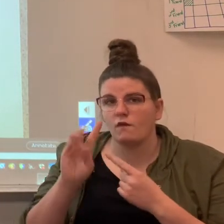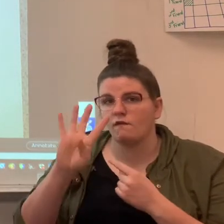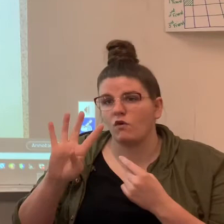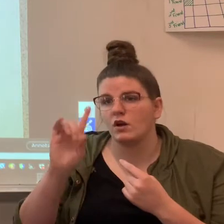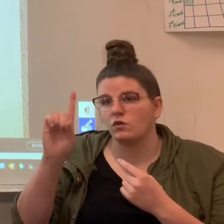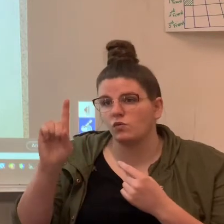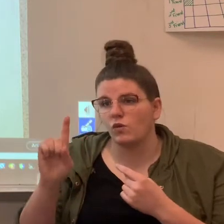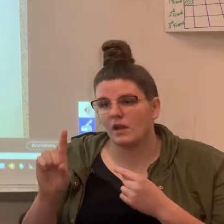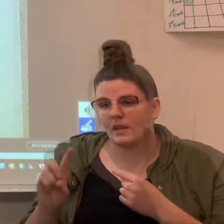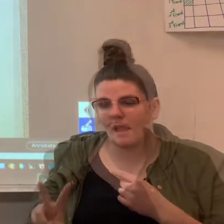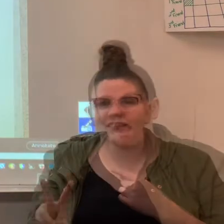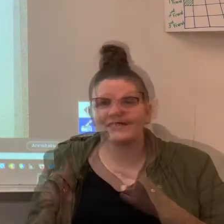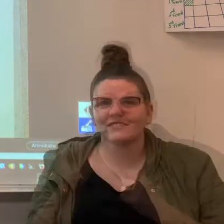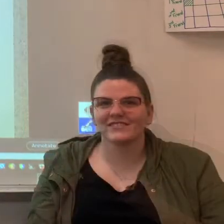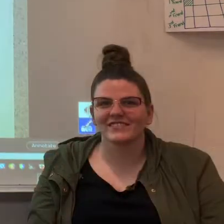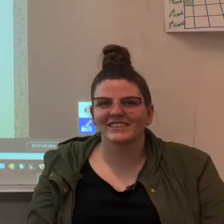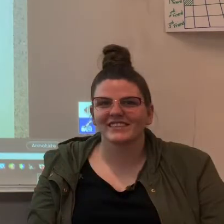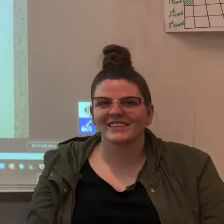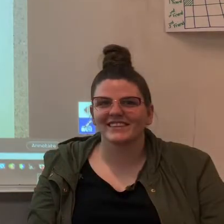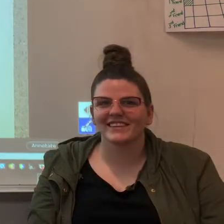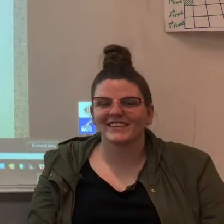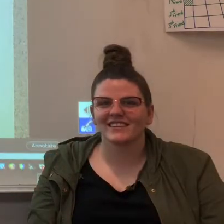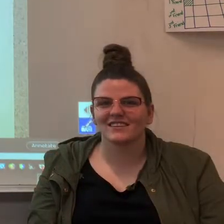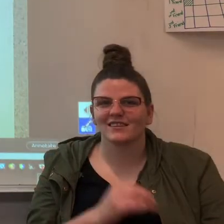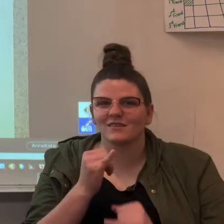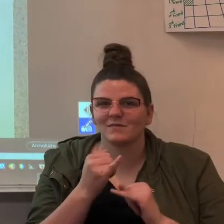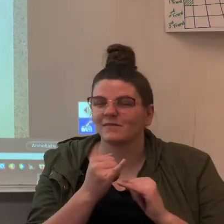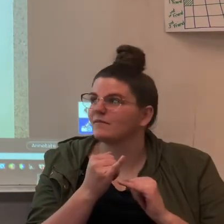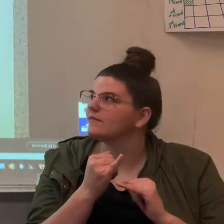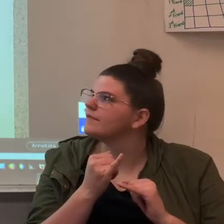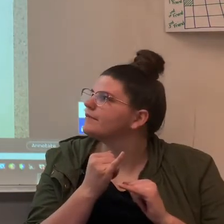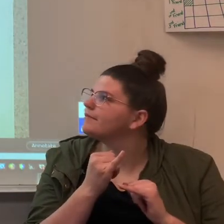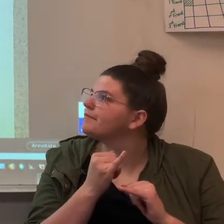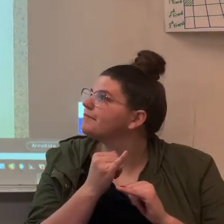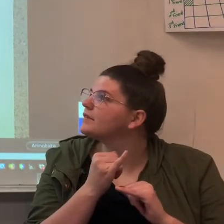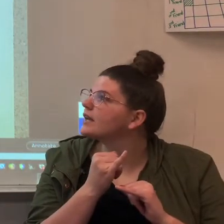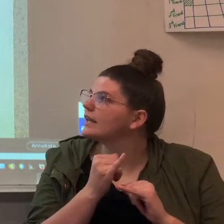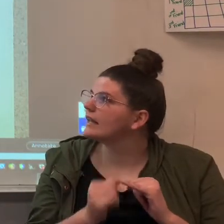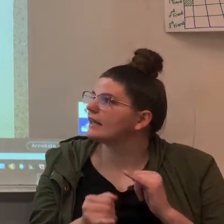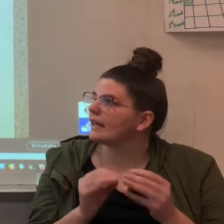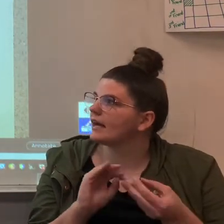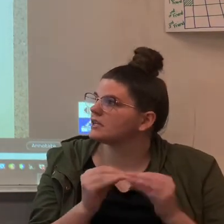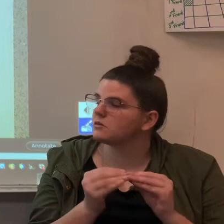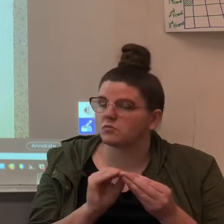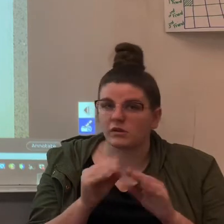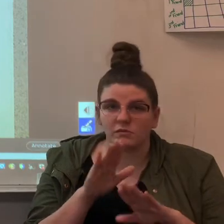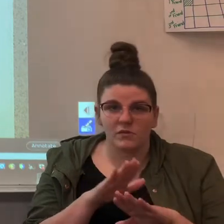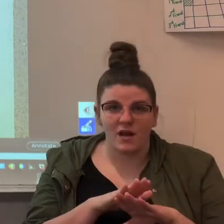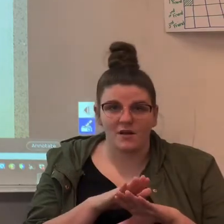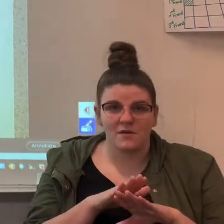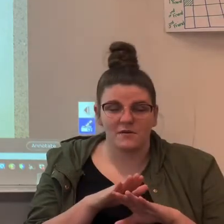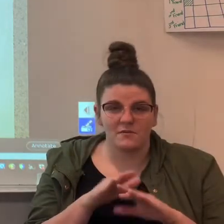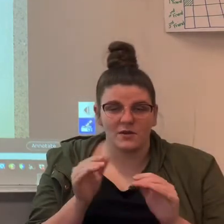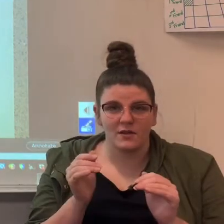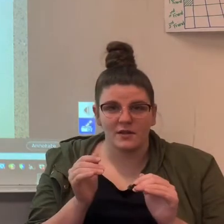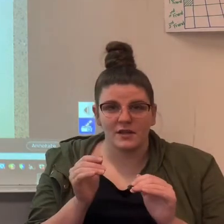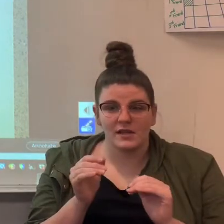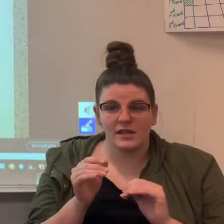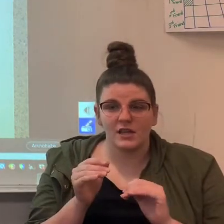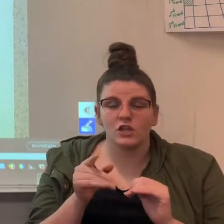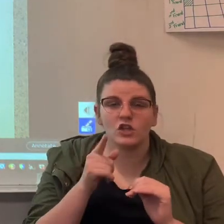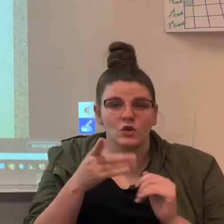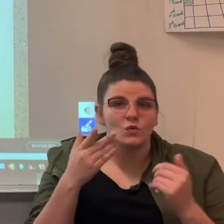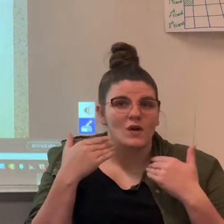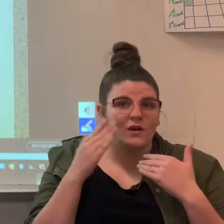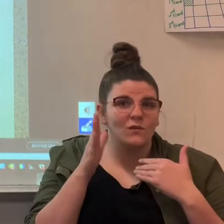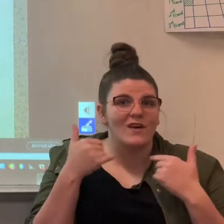yes, she is correct. Our last problem on this worksheet. There are 6 pies that